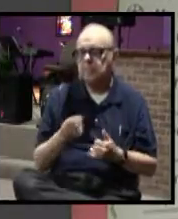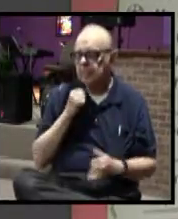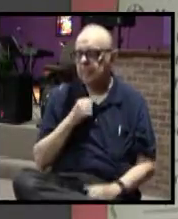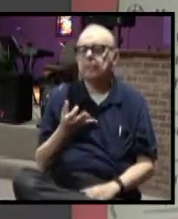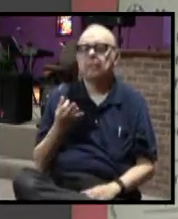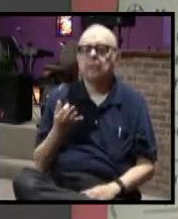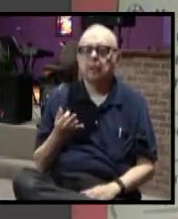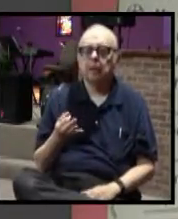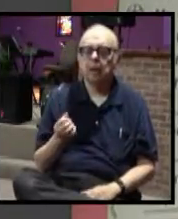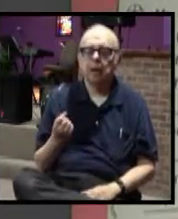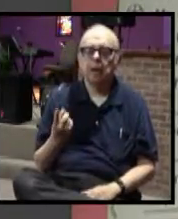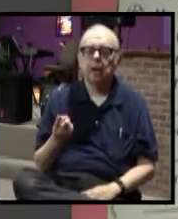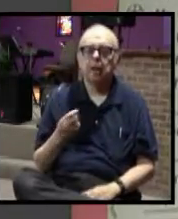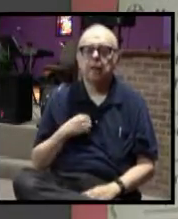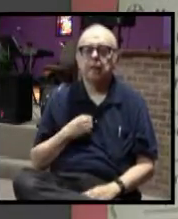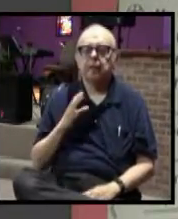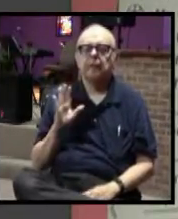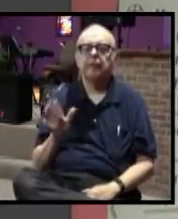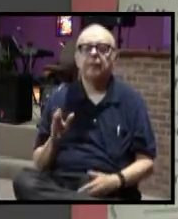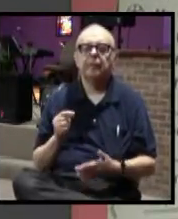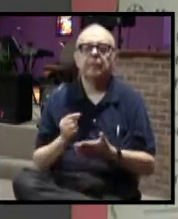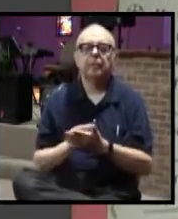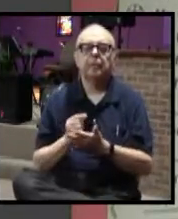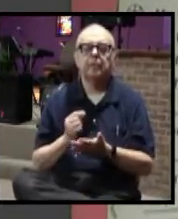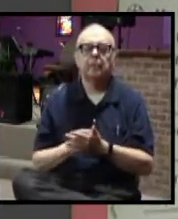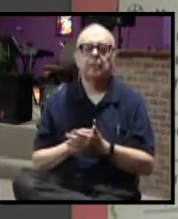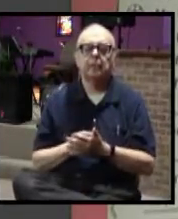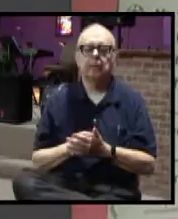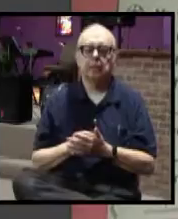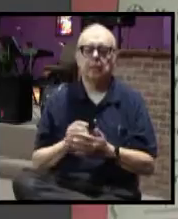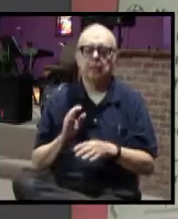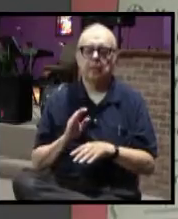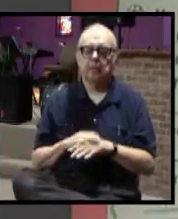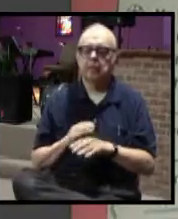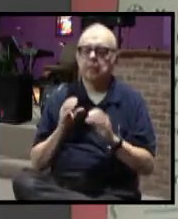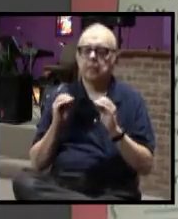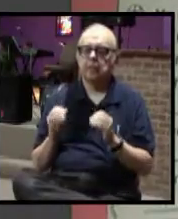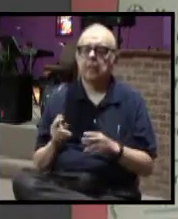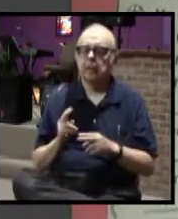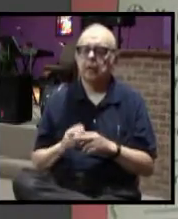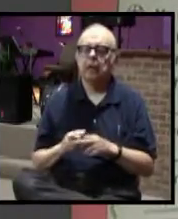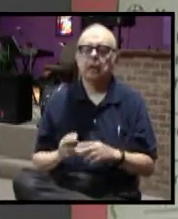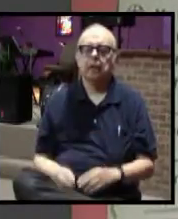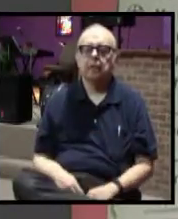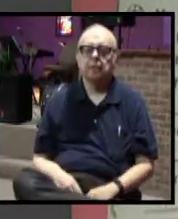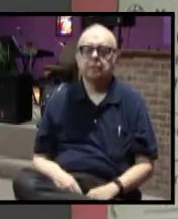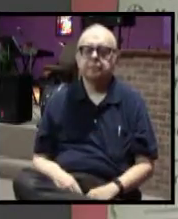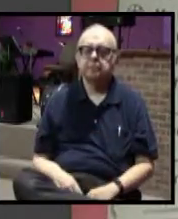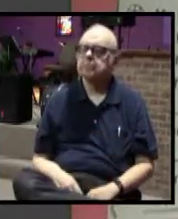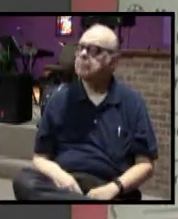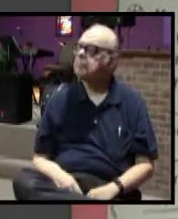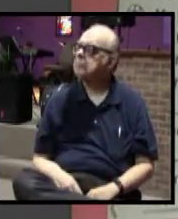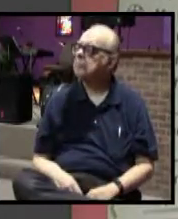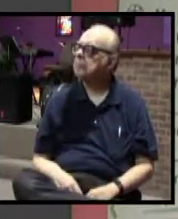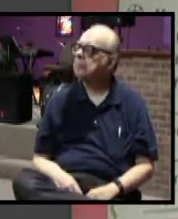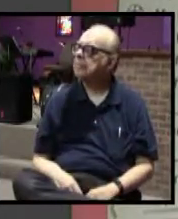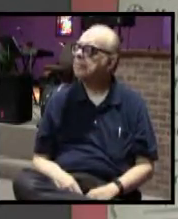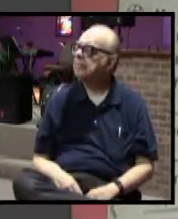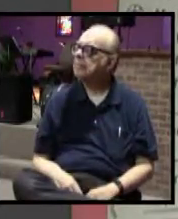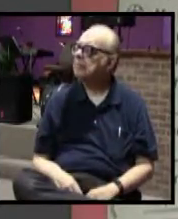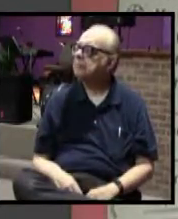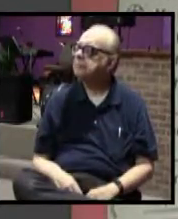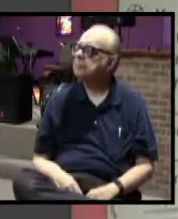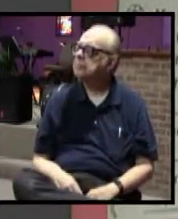He says, I'm 11 years old. I'm in the fifth grade. My teacher's name is Miss Feld.